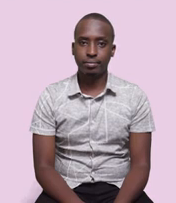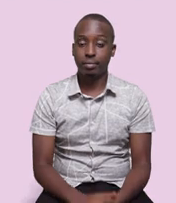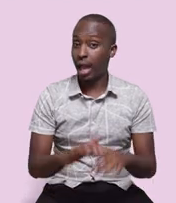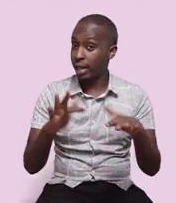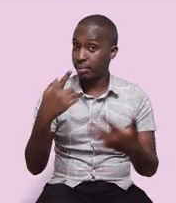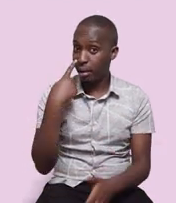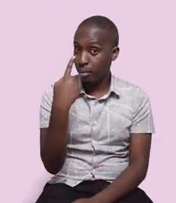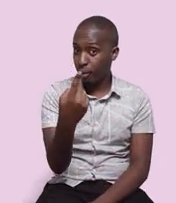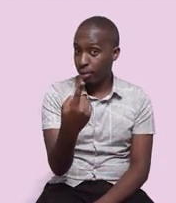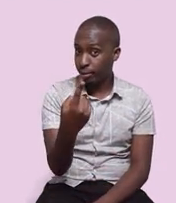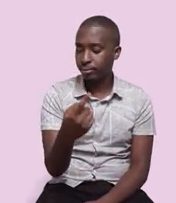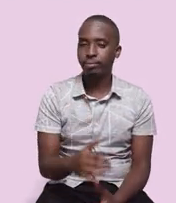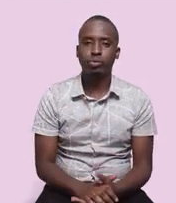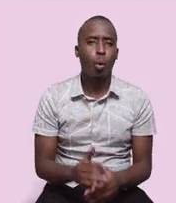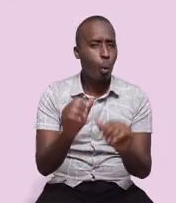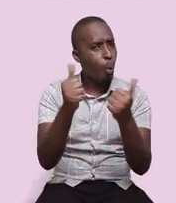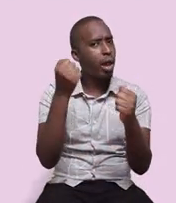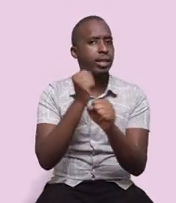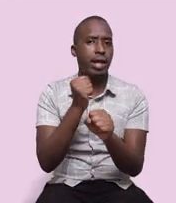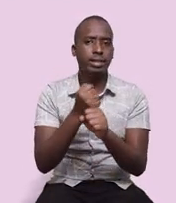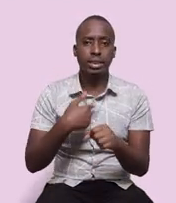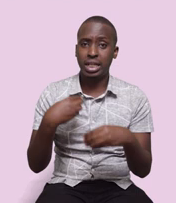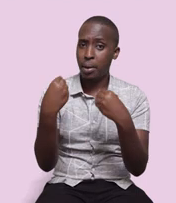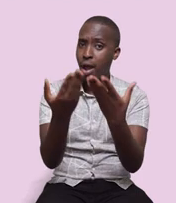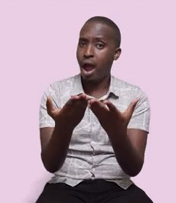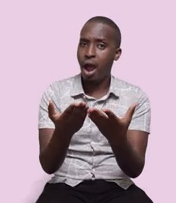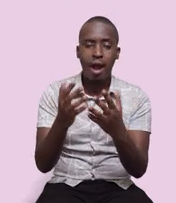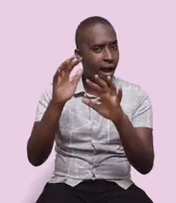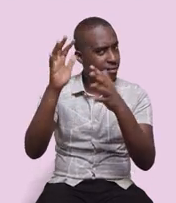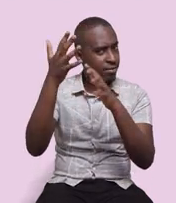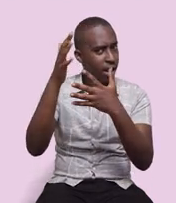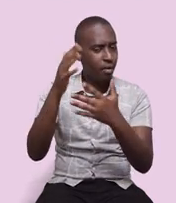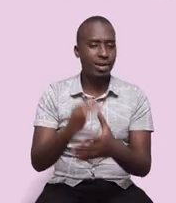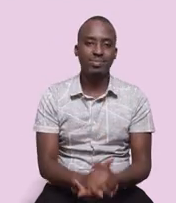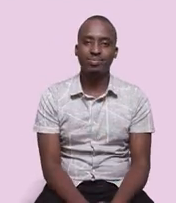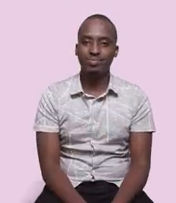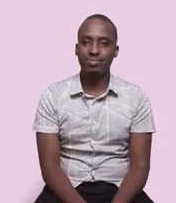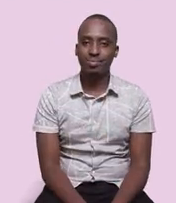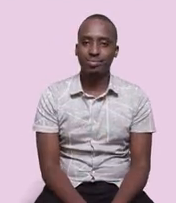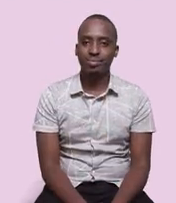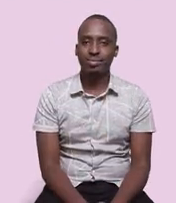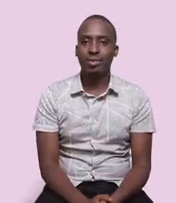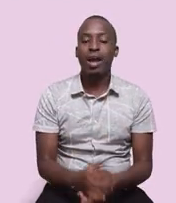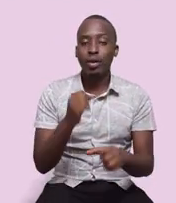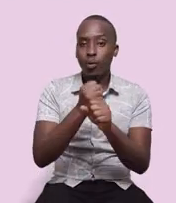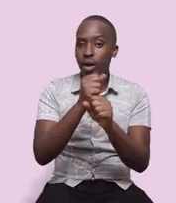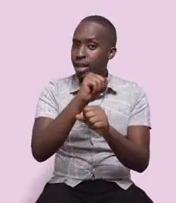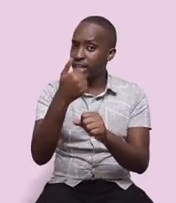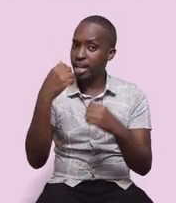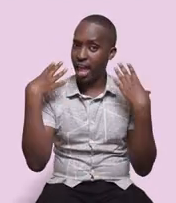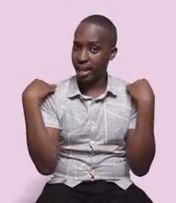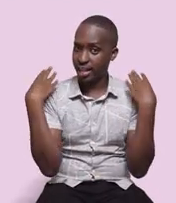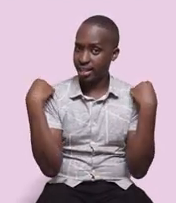Have you seen? Well done, I will give you a flower. Let's do one other exercise.